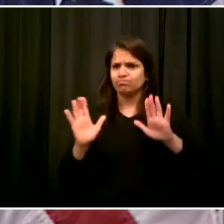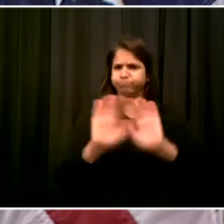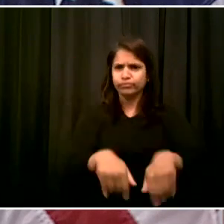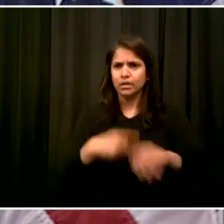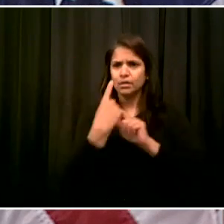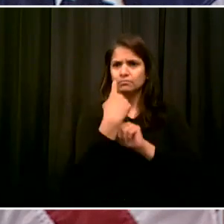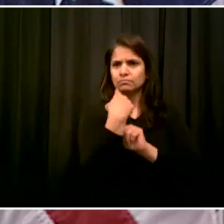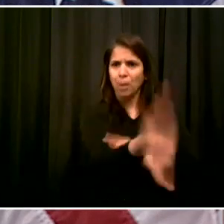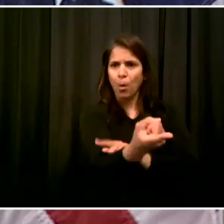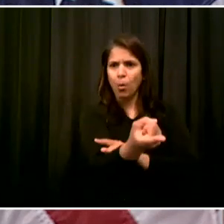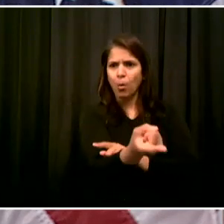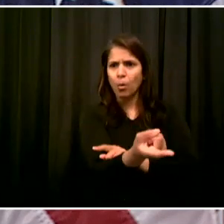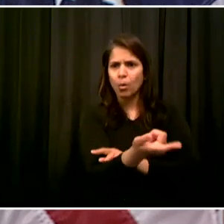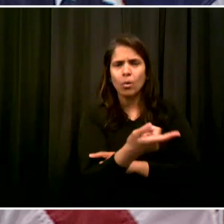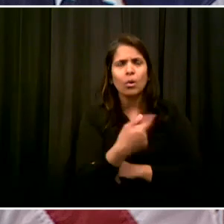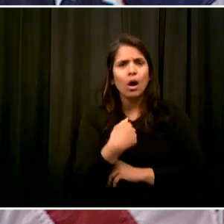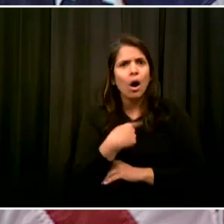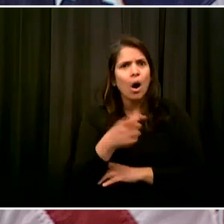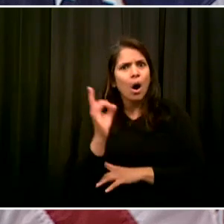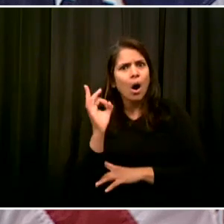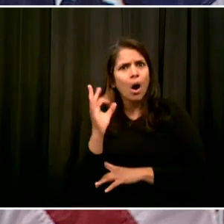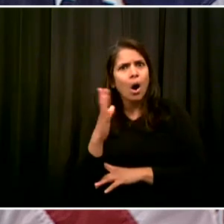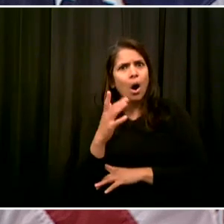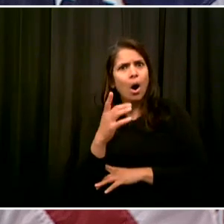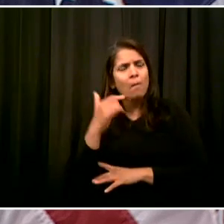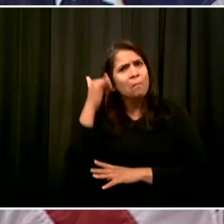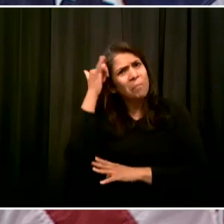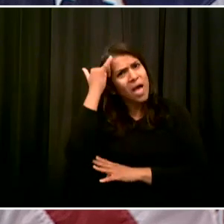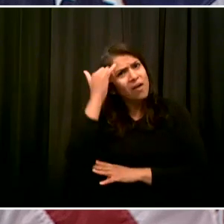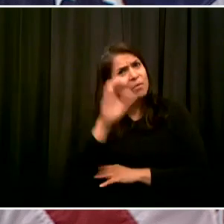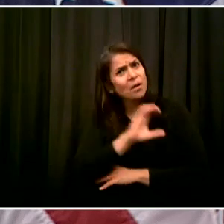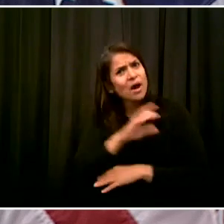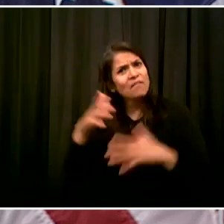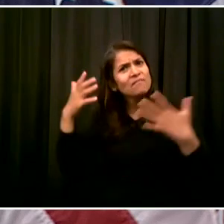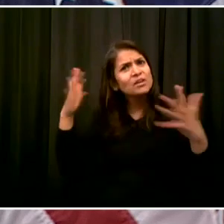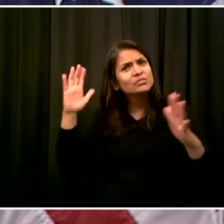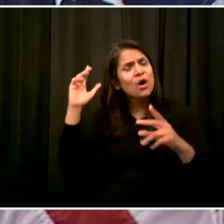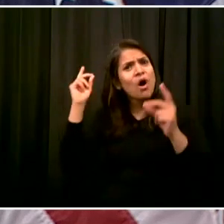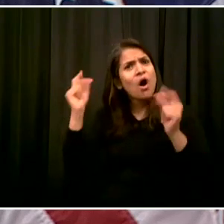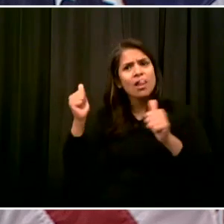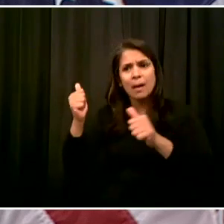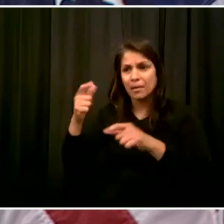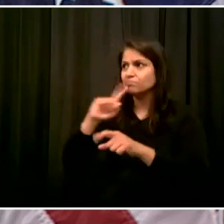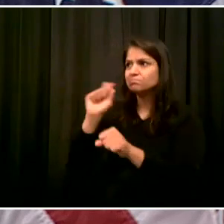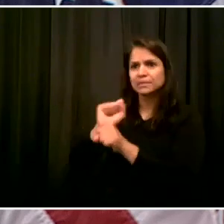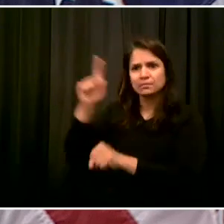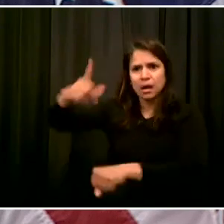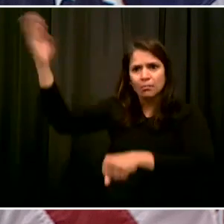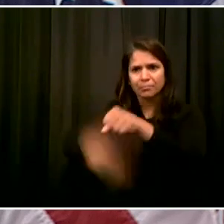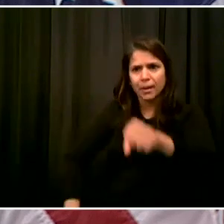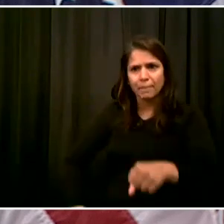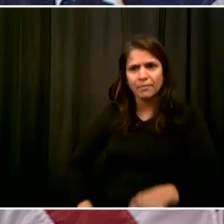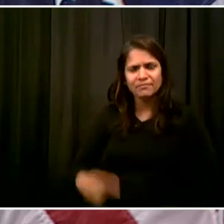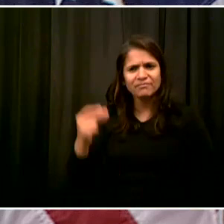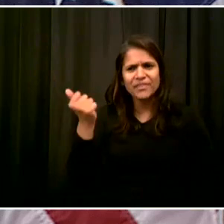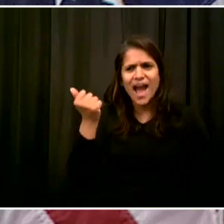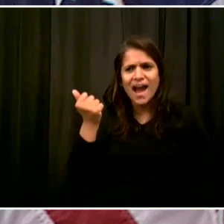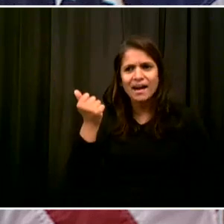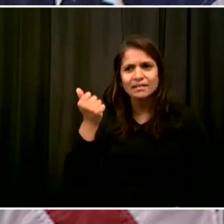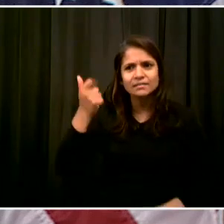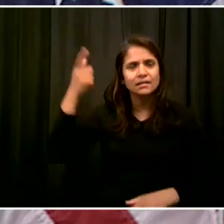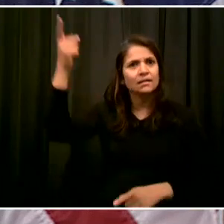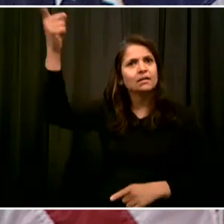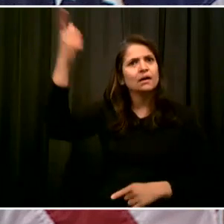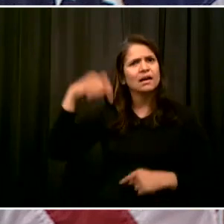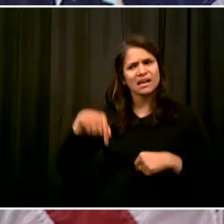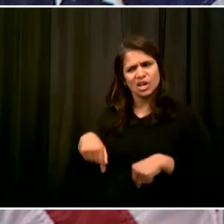what some people really want to see, that it's not taking weeks and weeks and weeks of time for